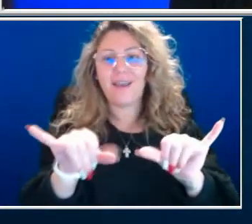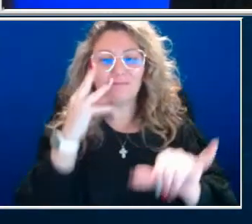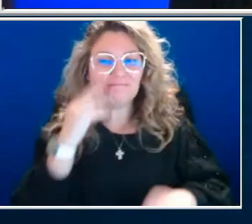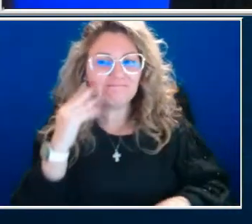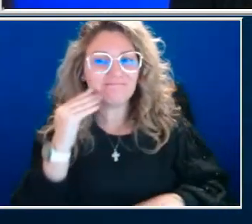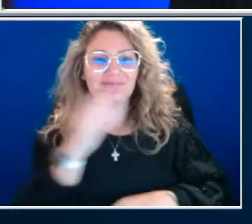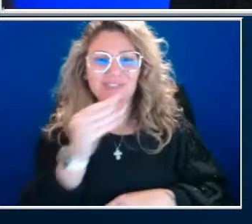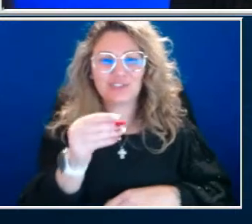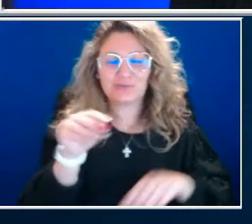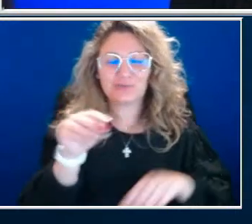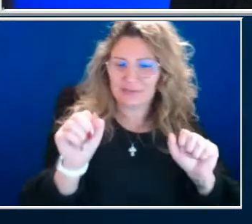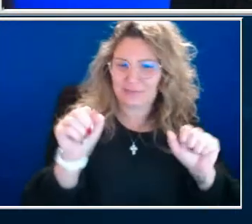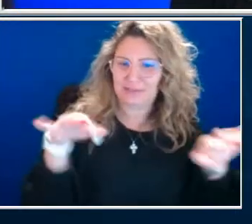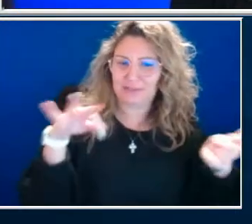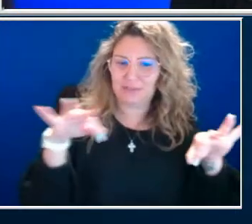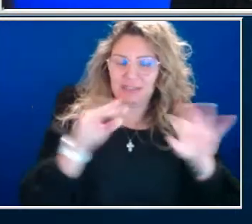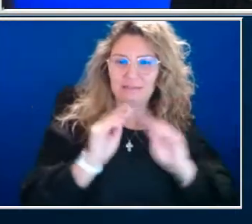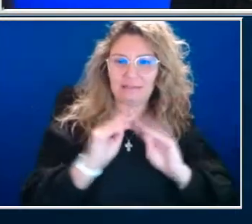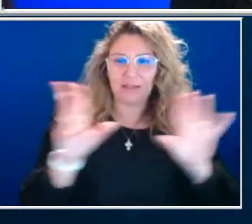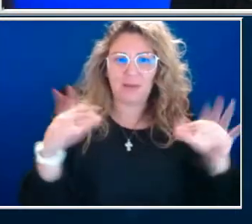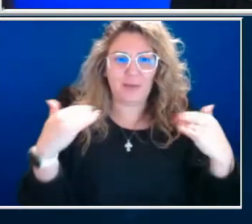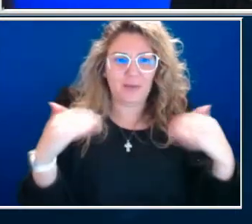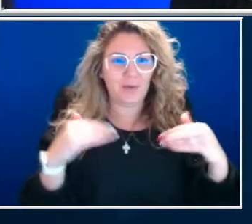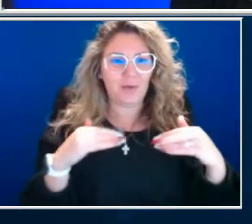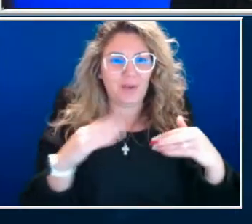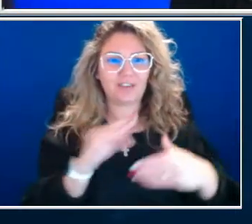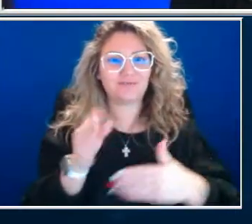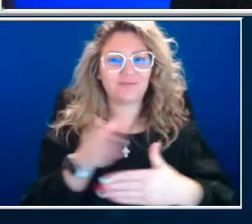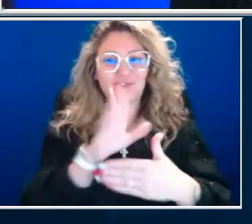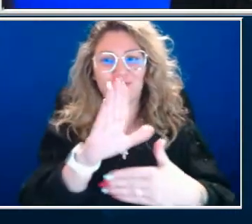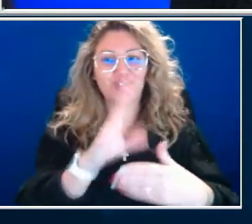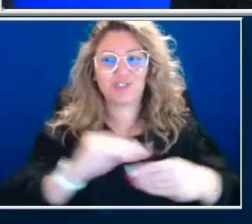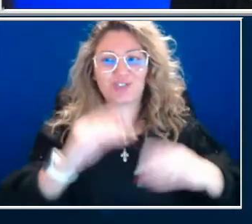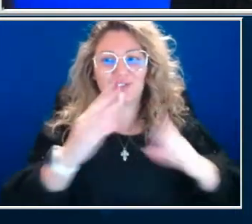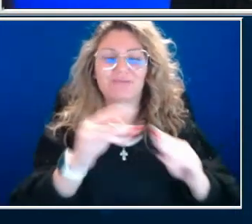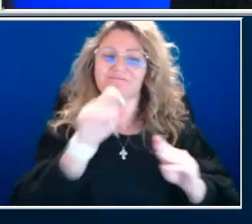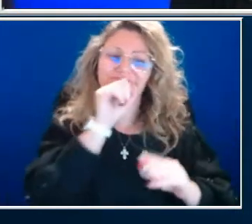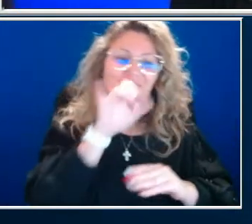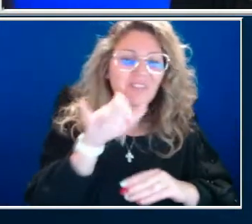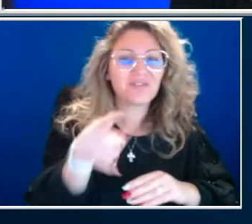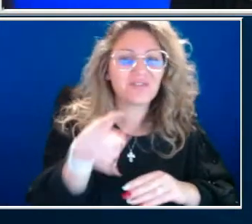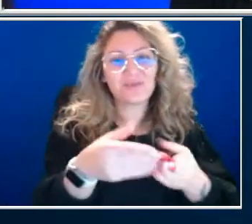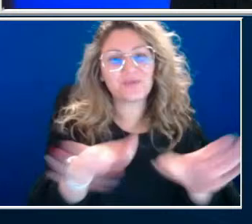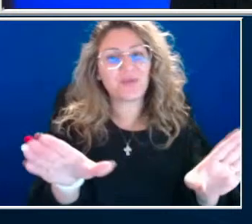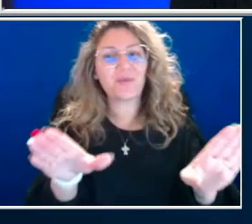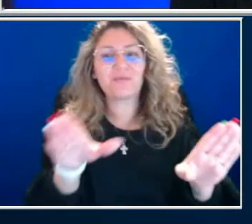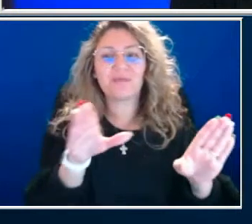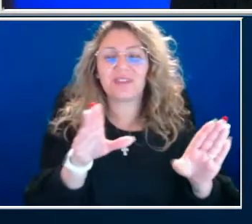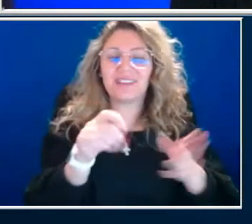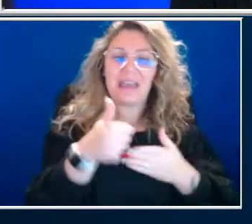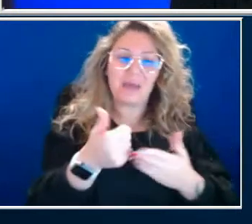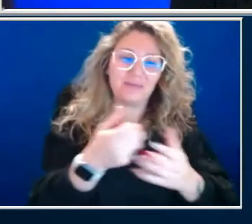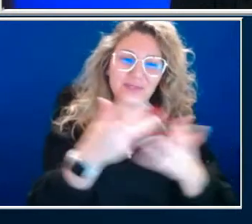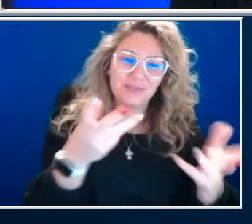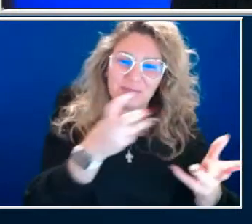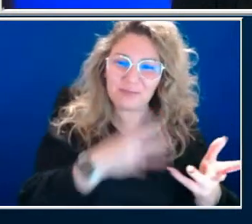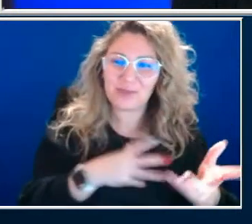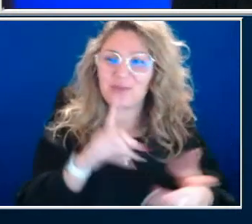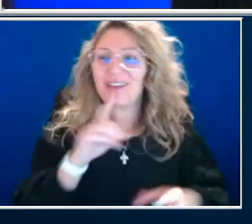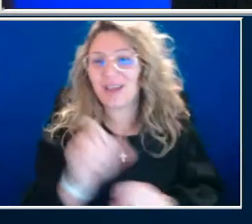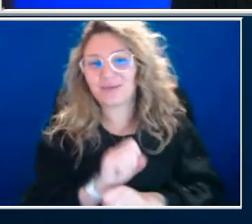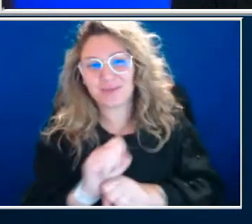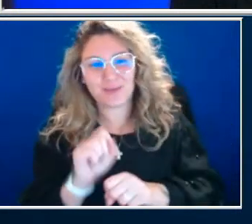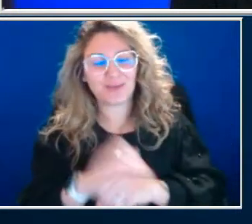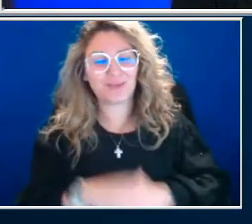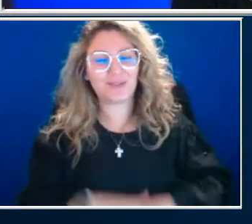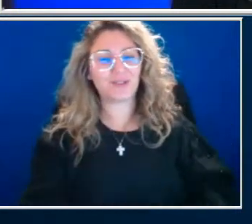so clearly and share her story. And I just love that she was so open because it's going to help so many women. Absolutely. All right. What do